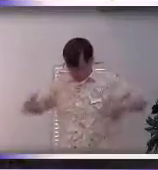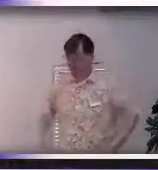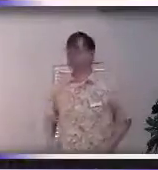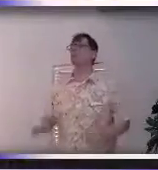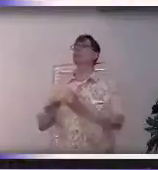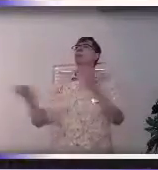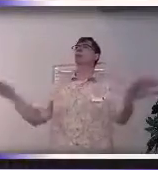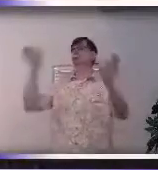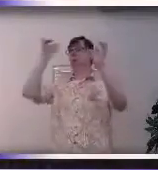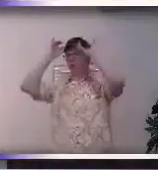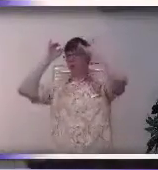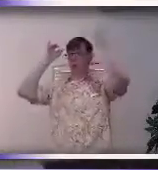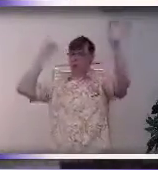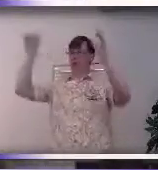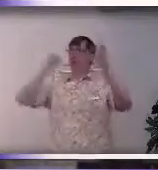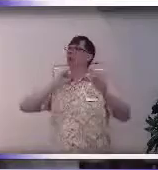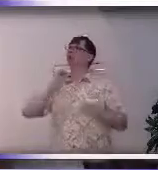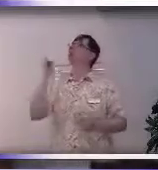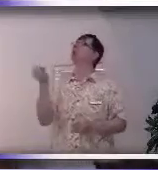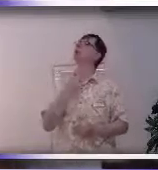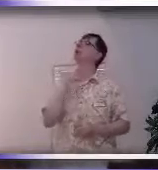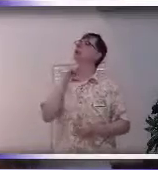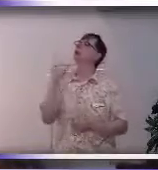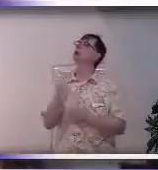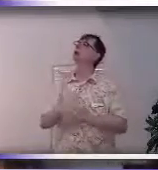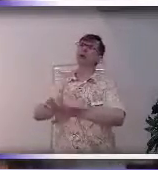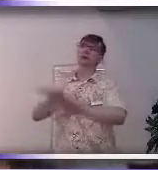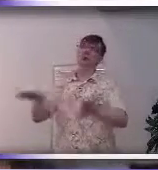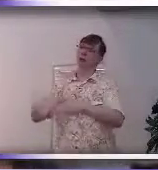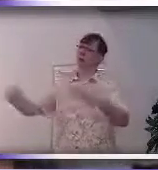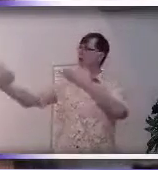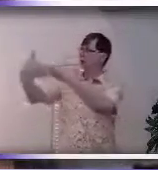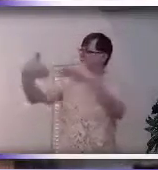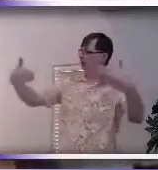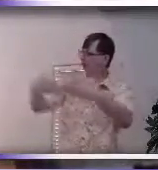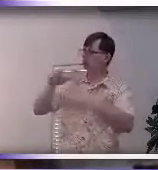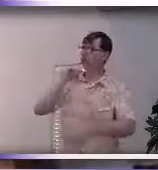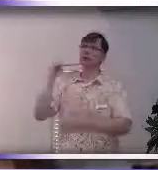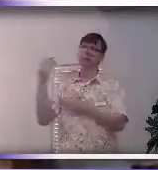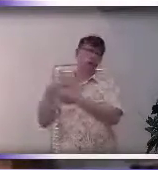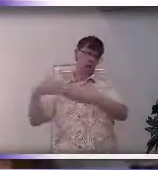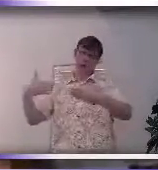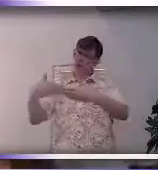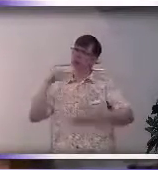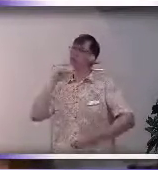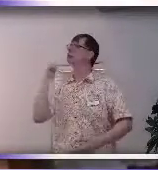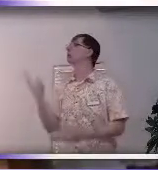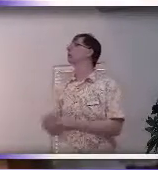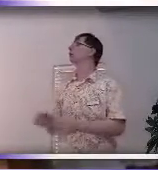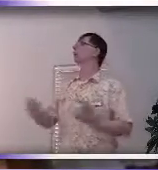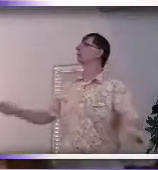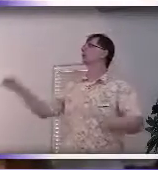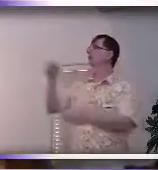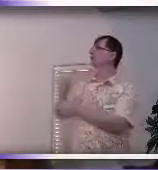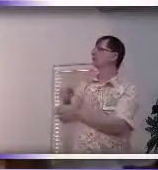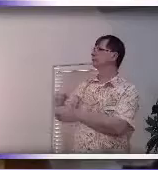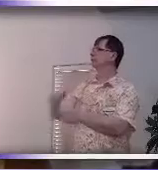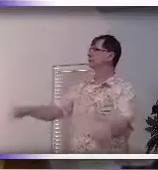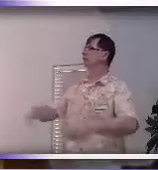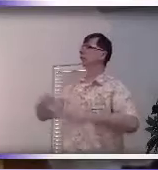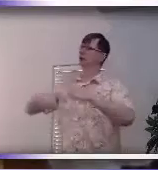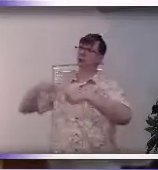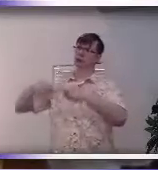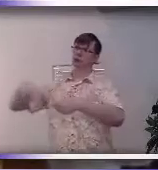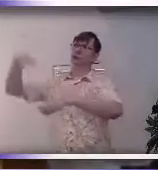decide, do I like it? Do I not like it? Is it pretty close? Is it not even close? Is it kind of not an adventure I want to continue